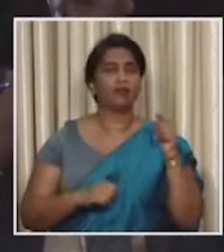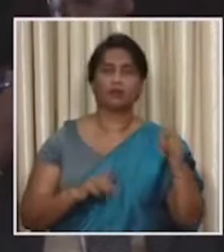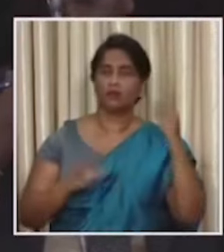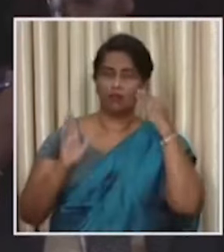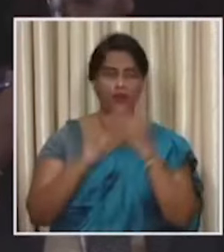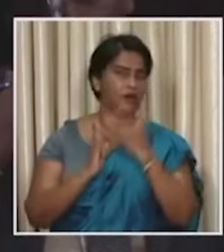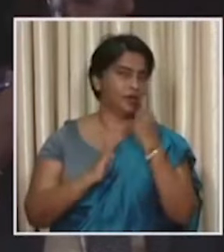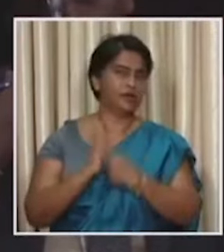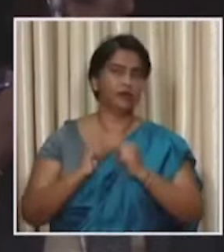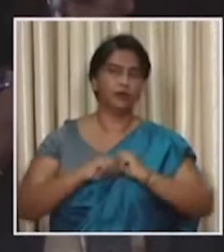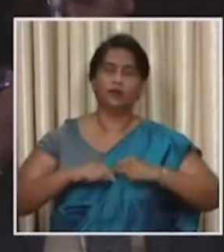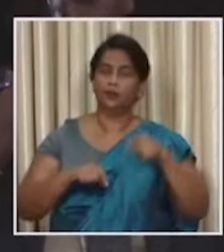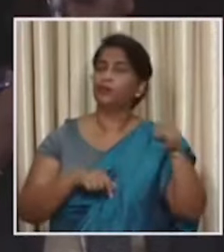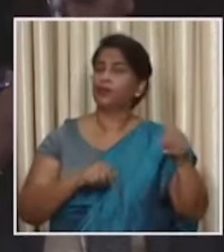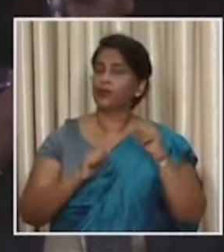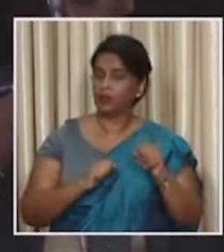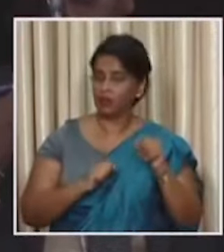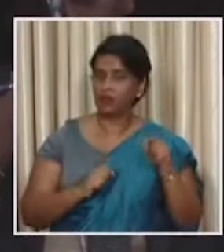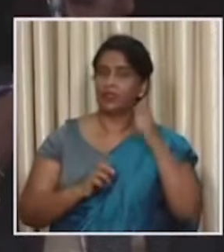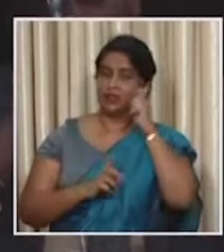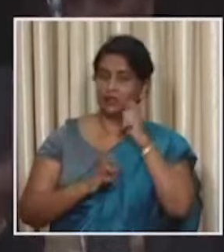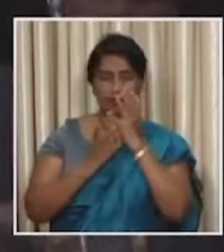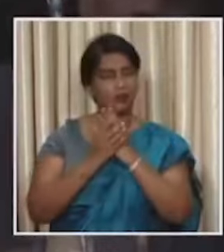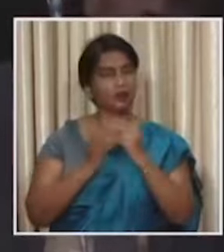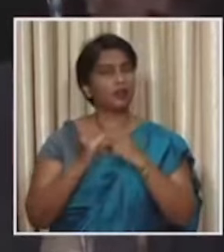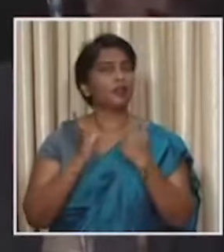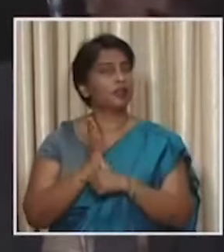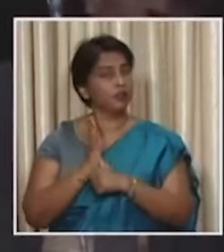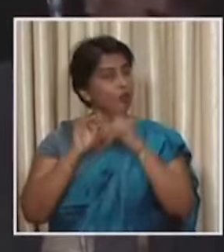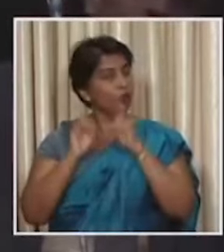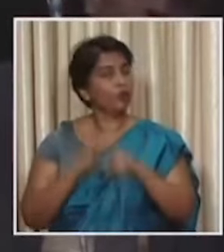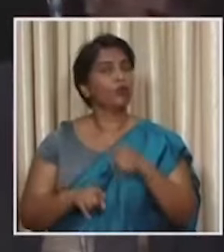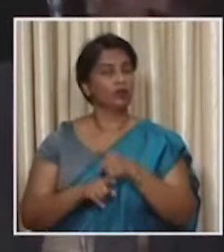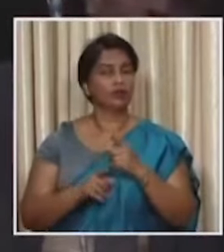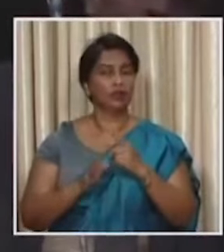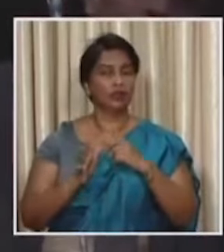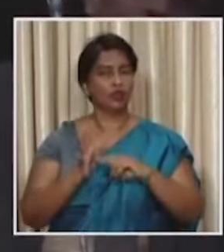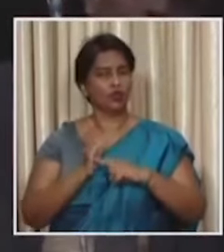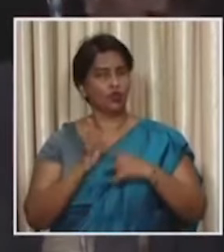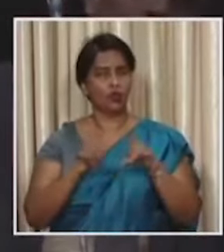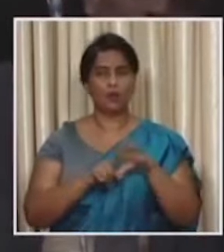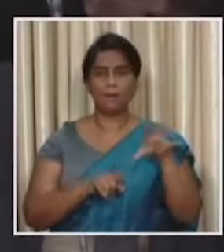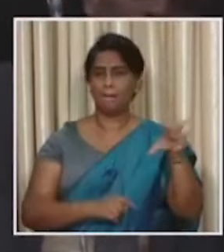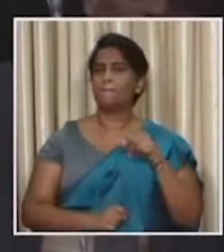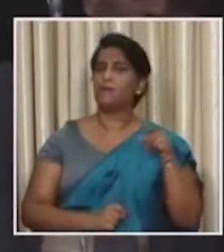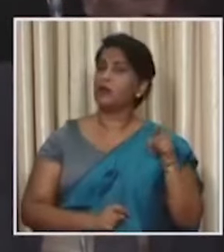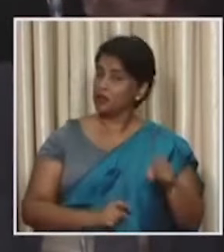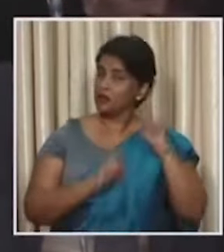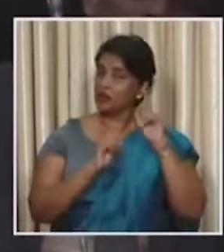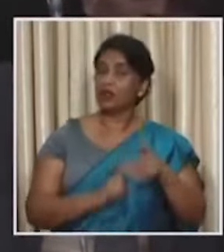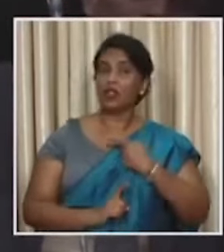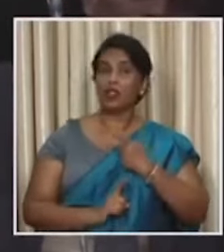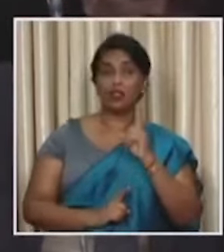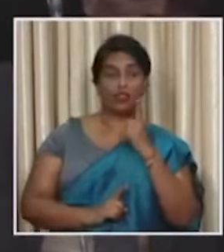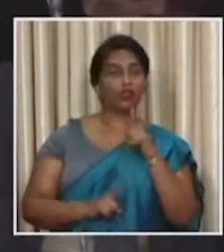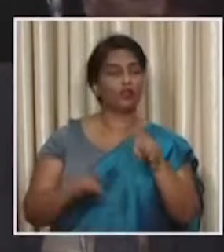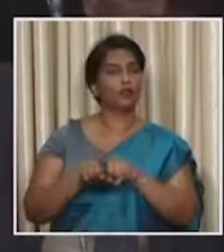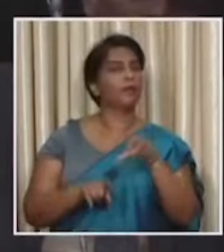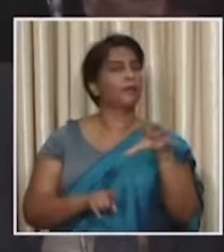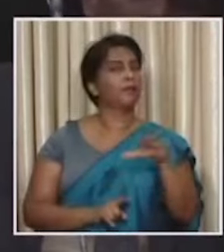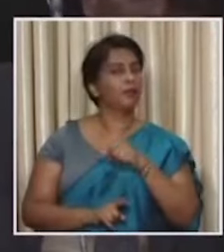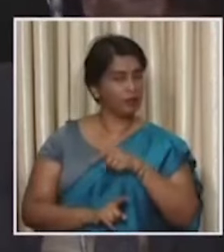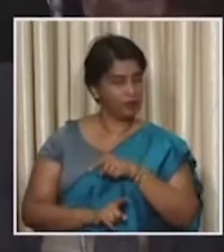weapon. They use it to prevent bail. They use it to punish before you can even face justice. And that